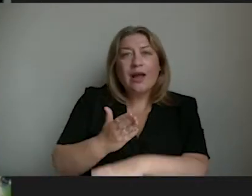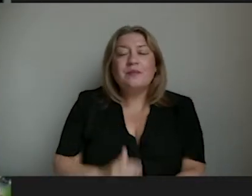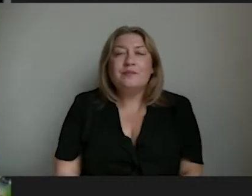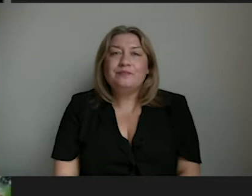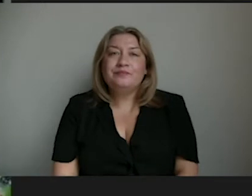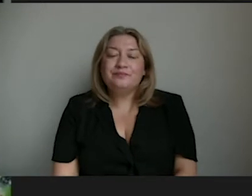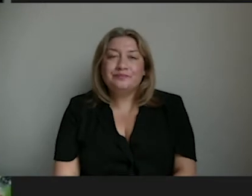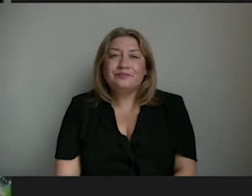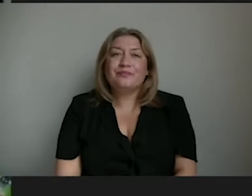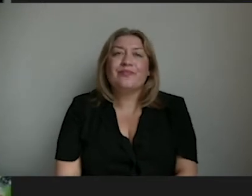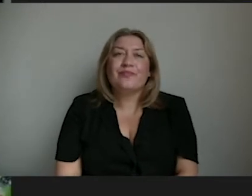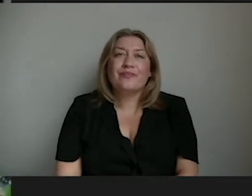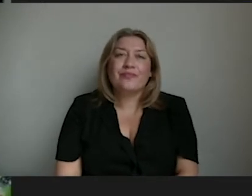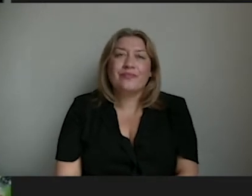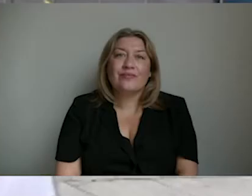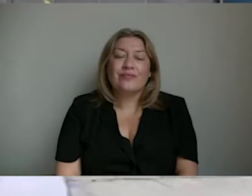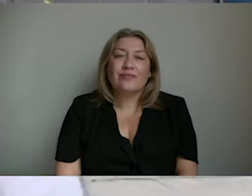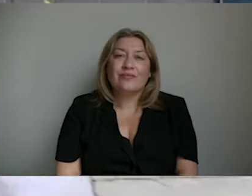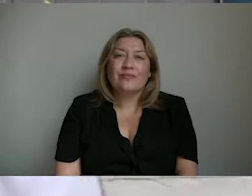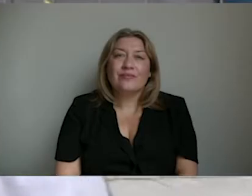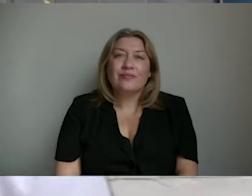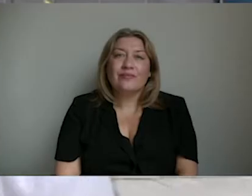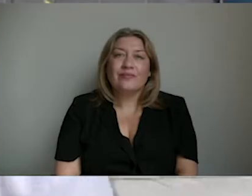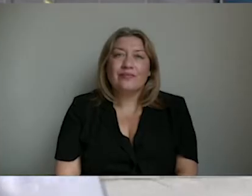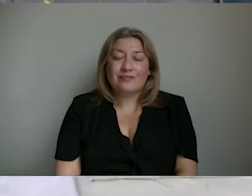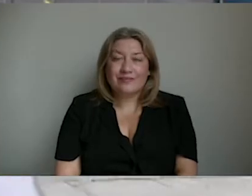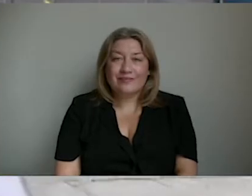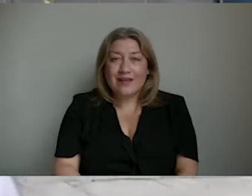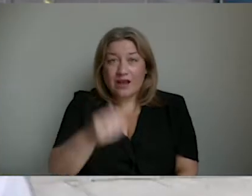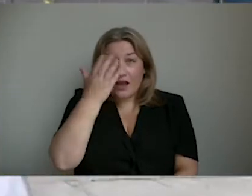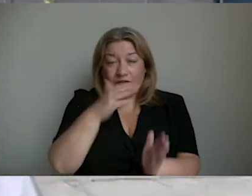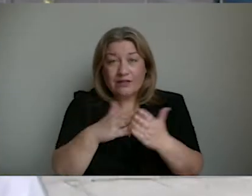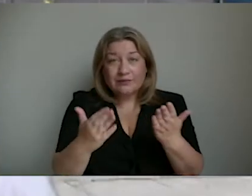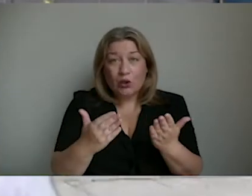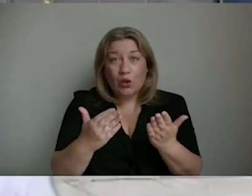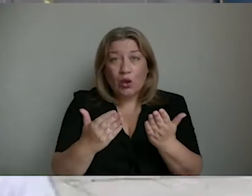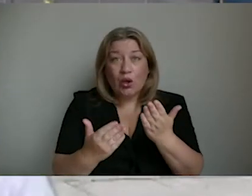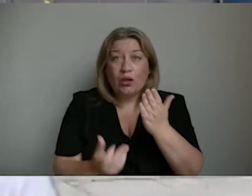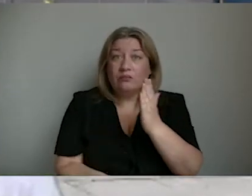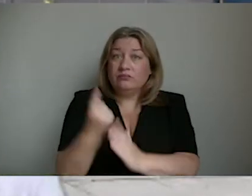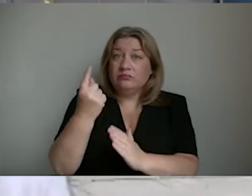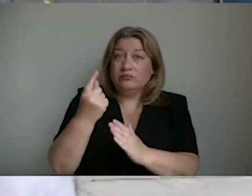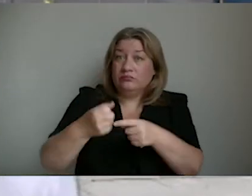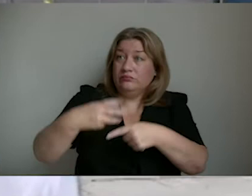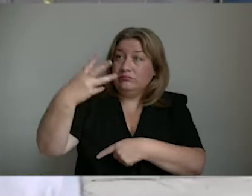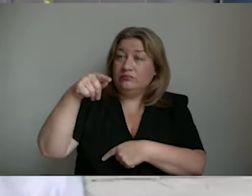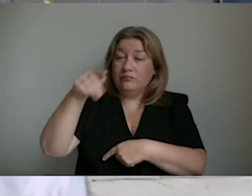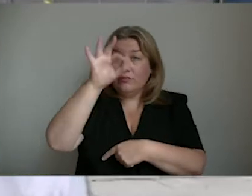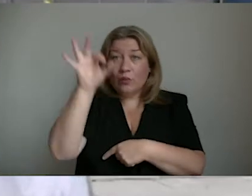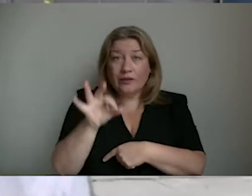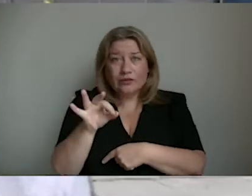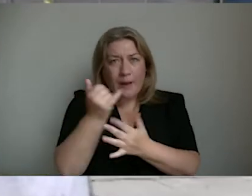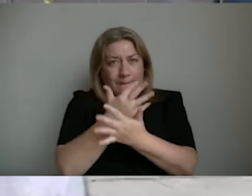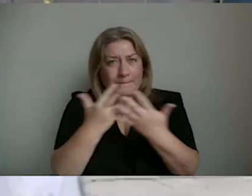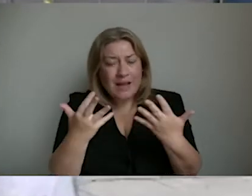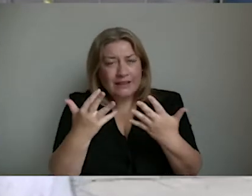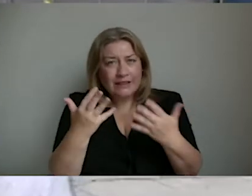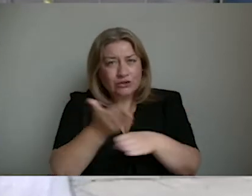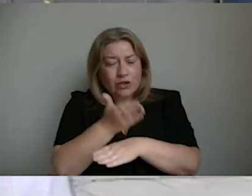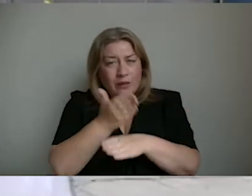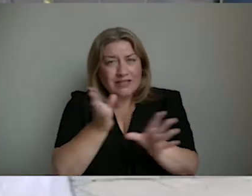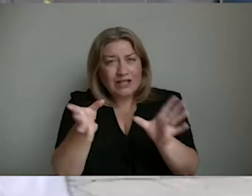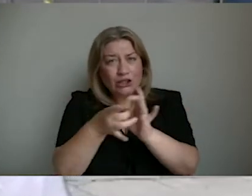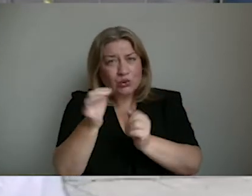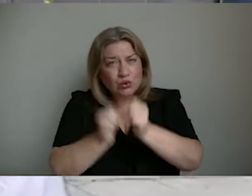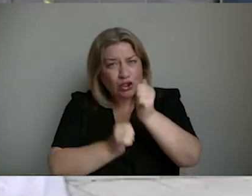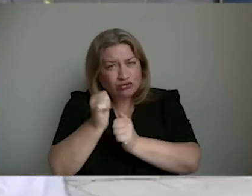happening with each employer. Okay. We've just got a couple of questions coming through in the Facebook chat. Liz says, do you get many